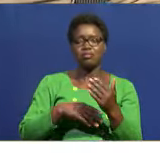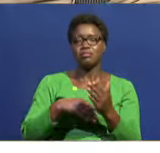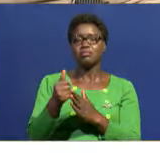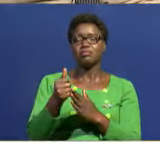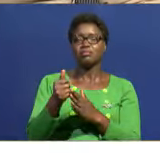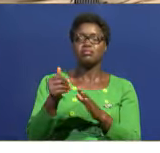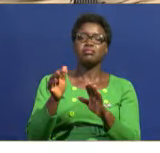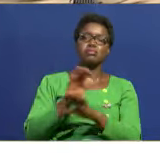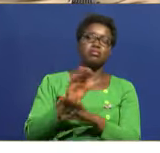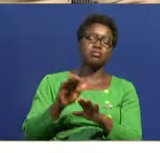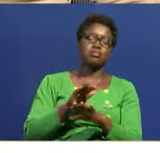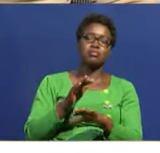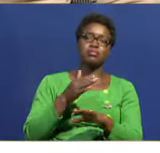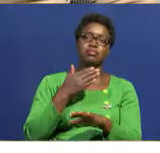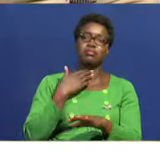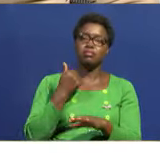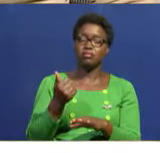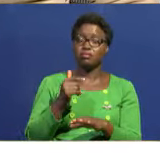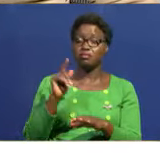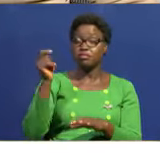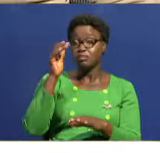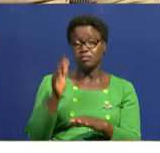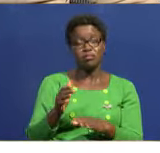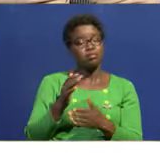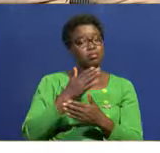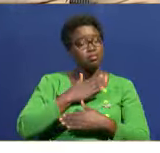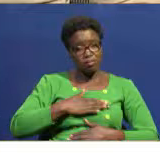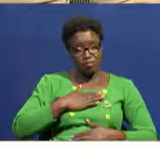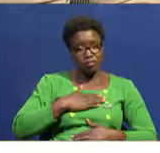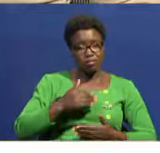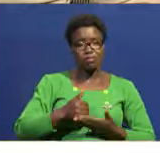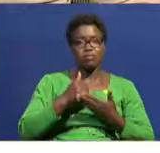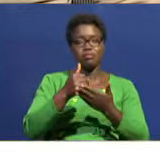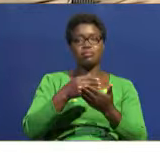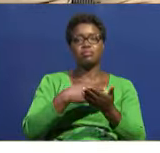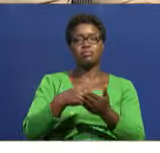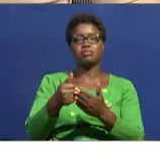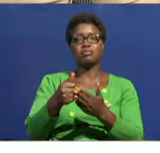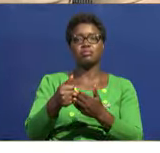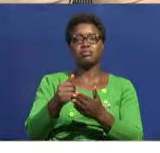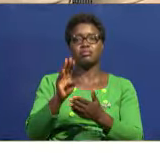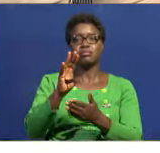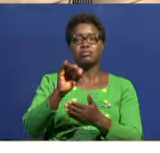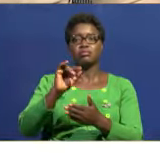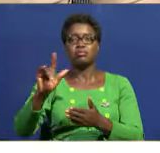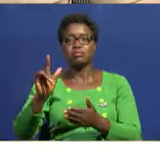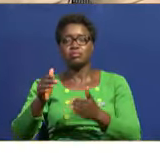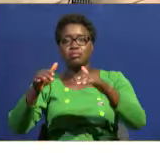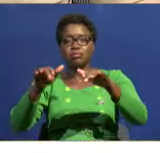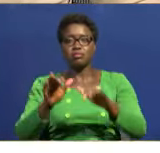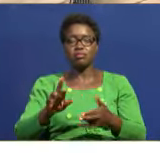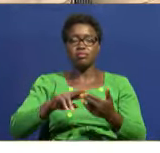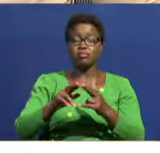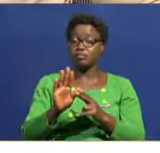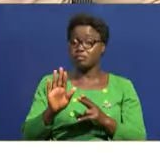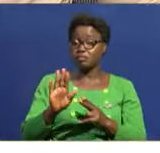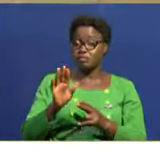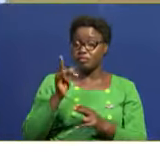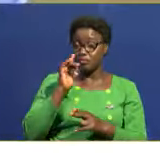costs, calling on well wishers to assist them settle the bill to bury their kin. Here's that